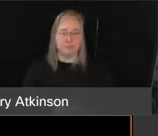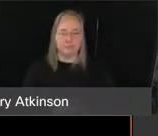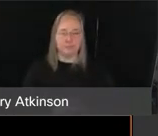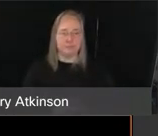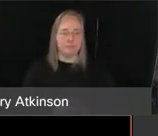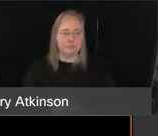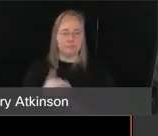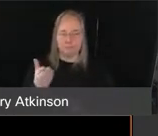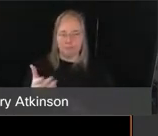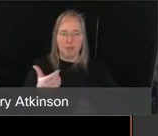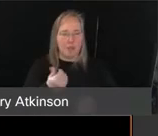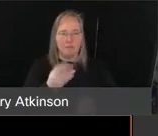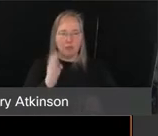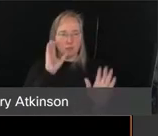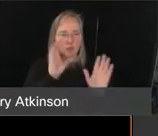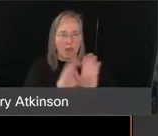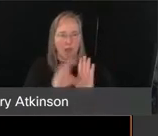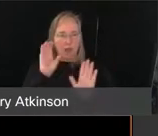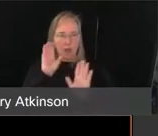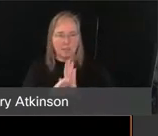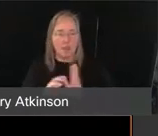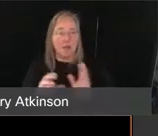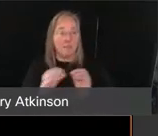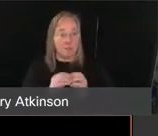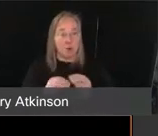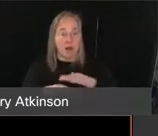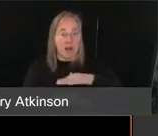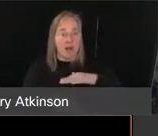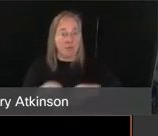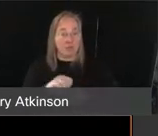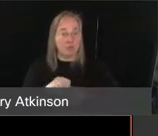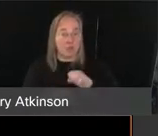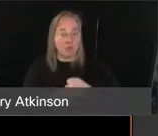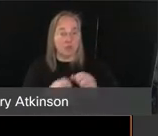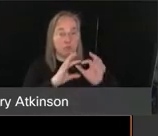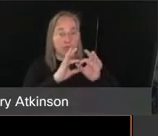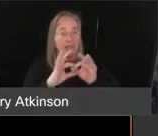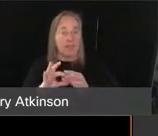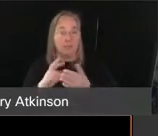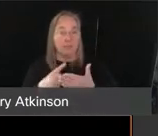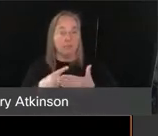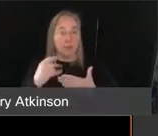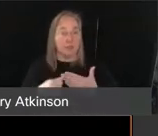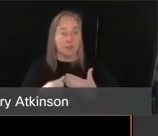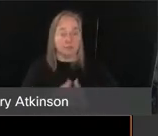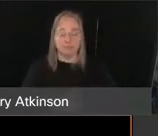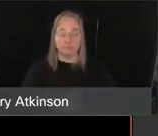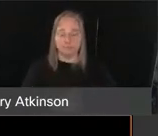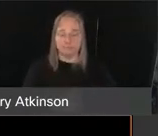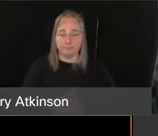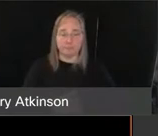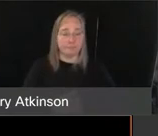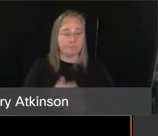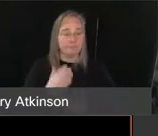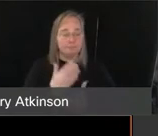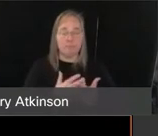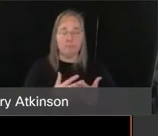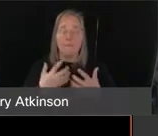And just a few shots of sort of more infrastructure related projects, some mechanical equipment